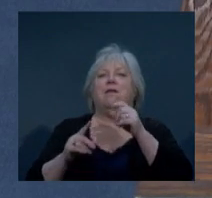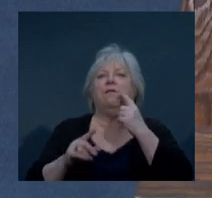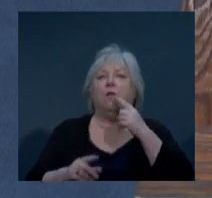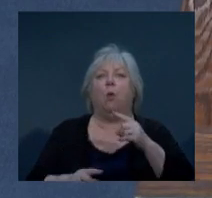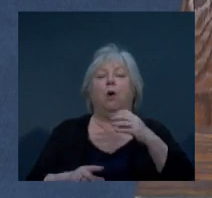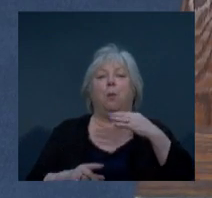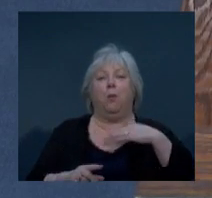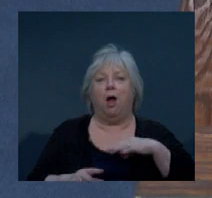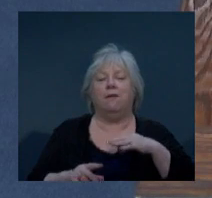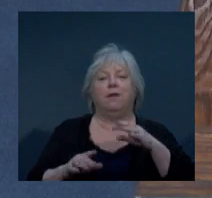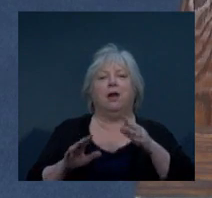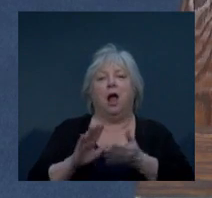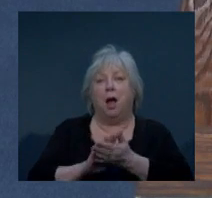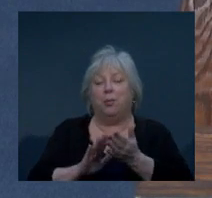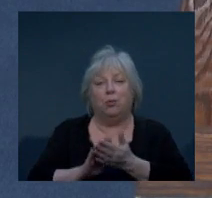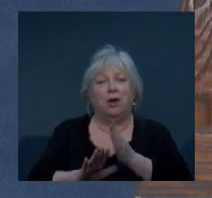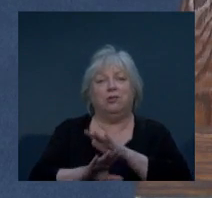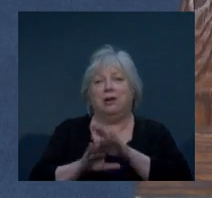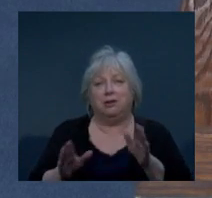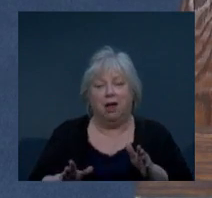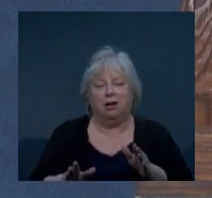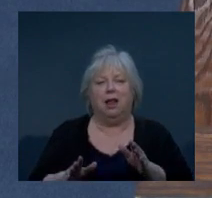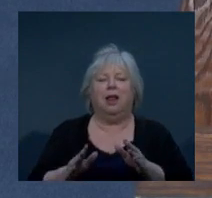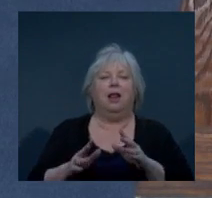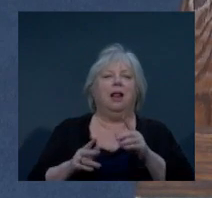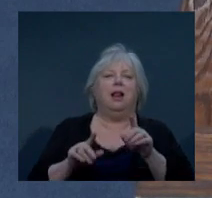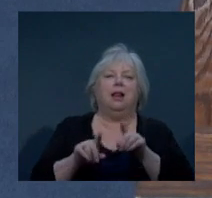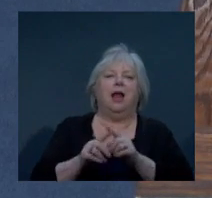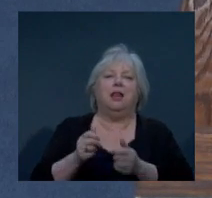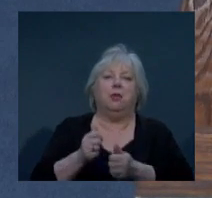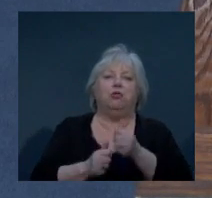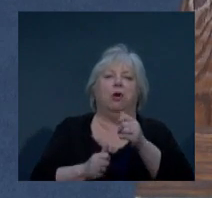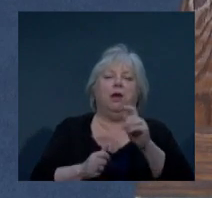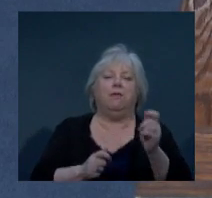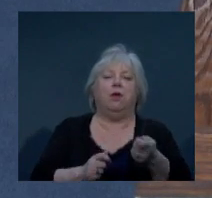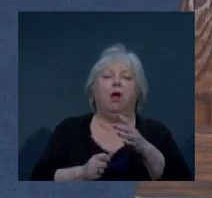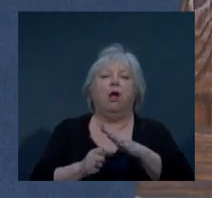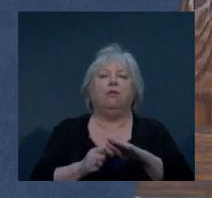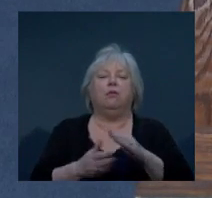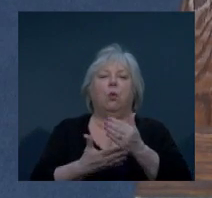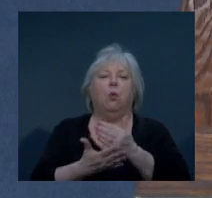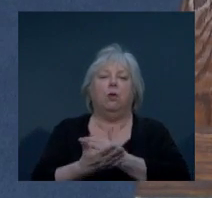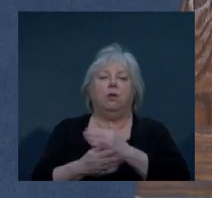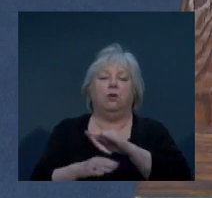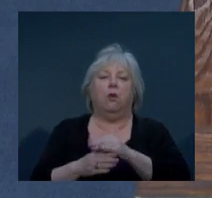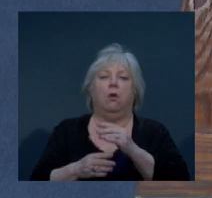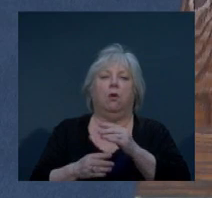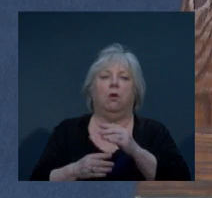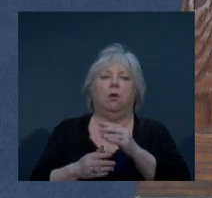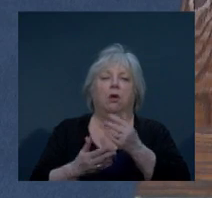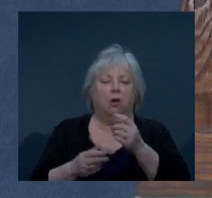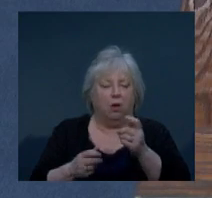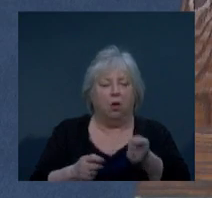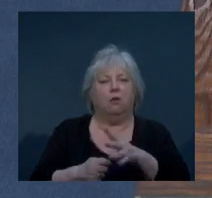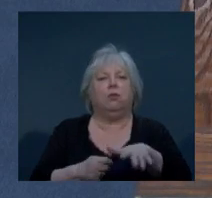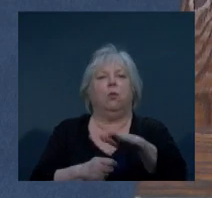for-profit operation, like the majority of those golf courses on that list I just gave you.